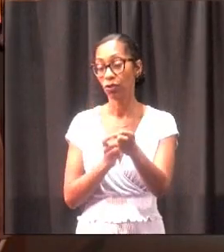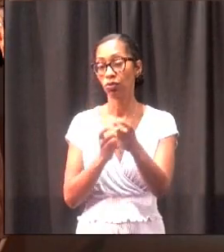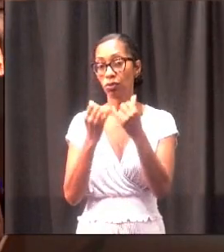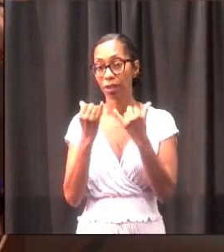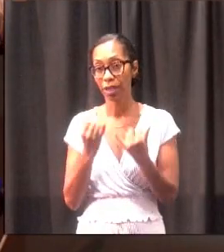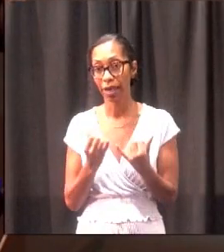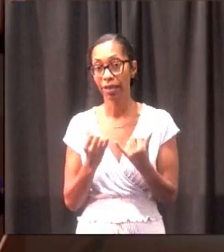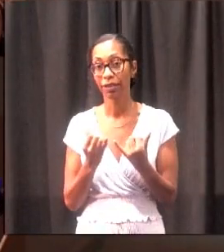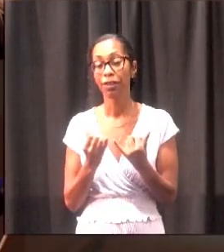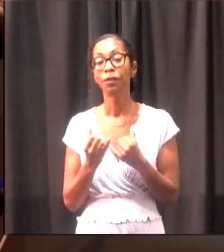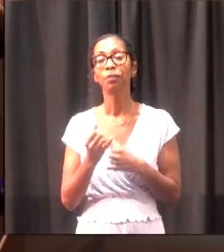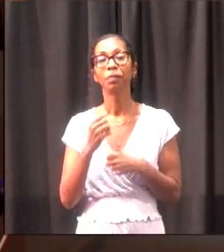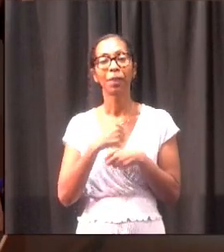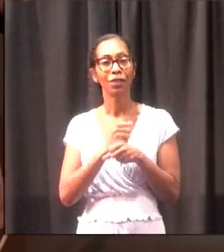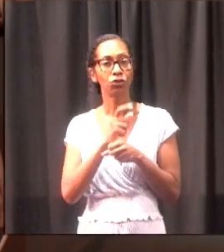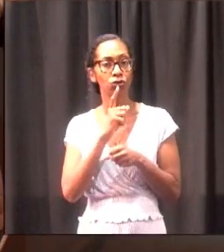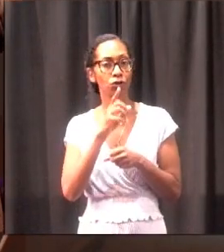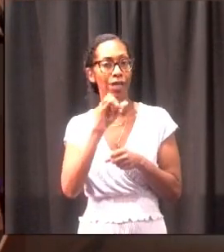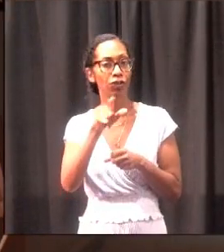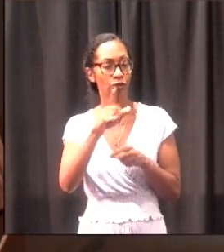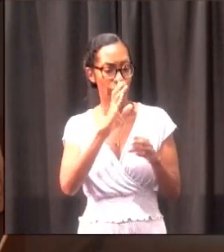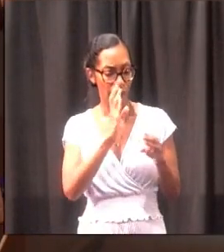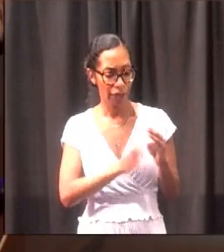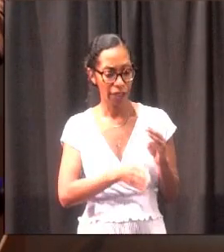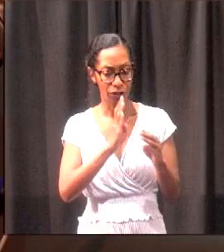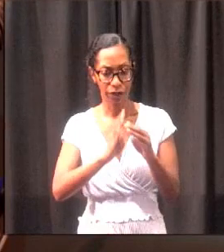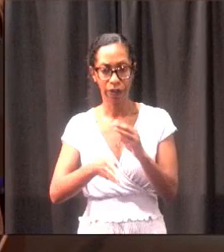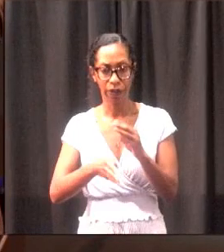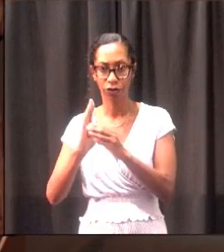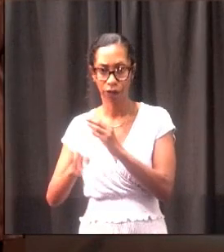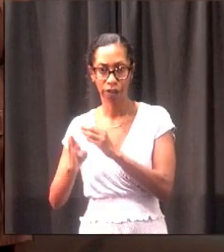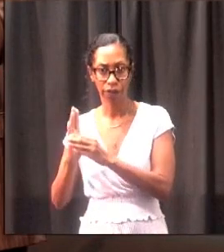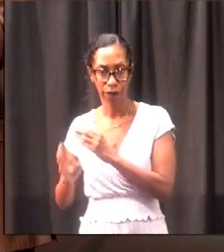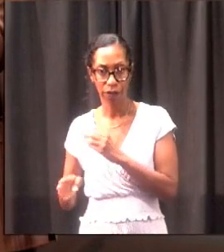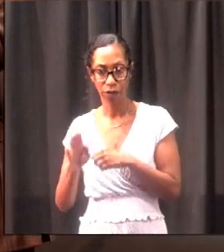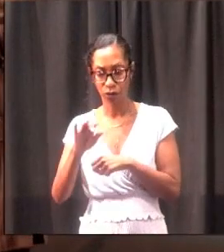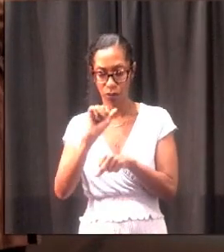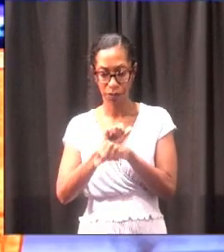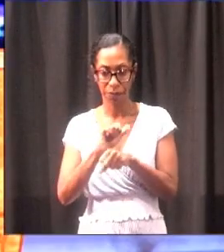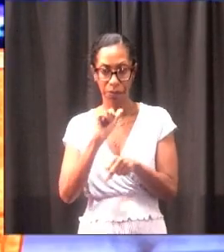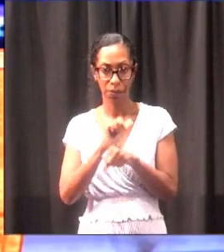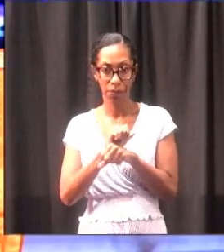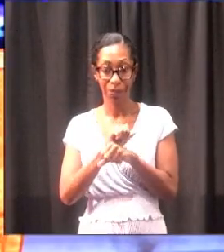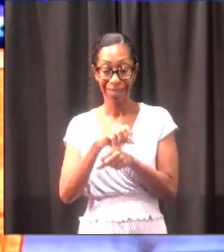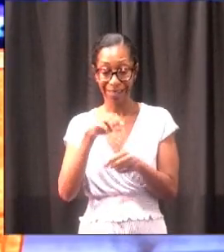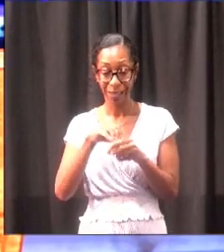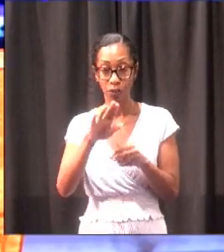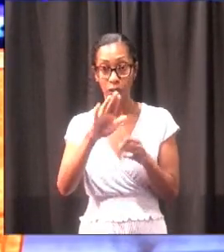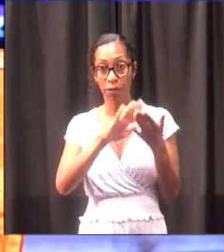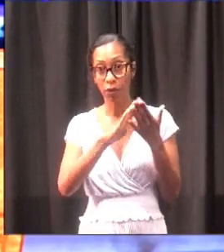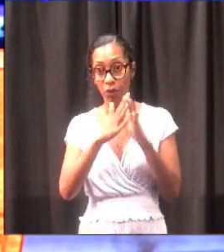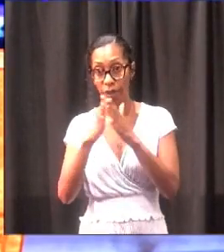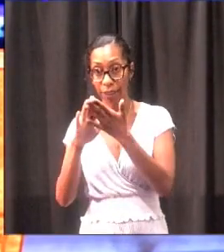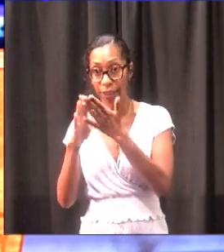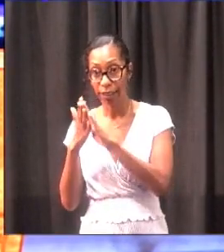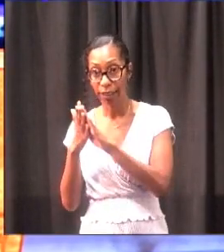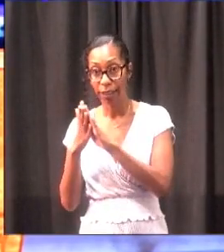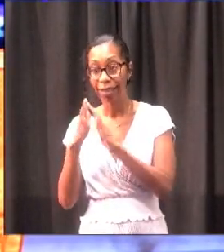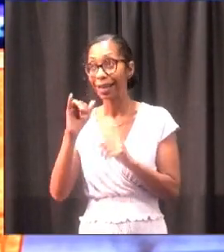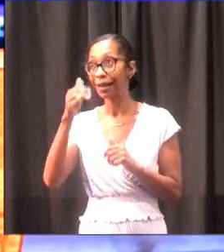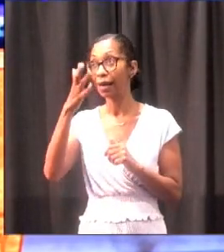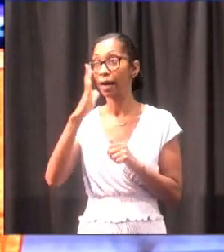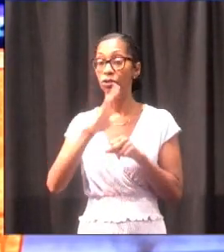that God has placed on our lives to make a difference within the community that God has assigned us to.